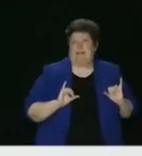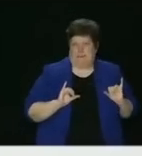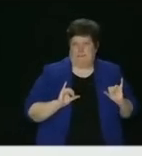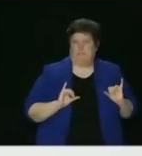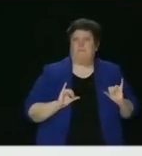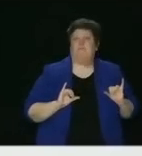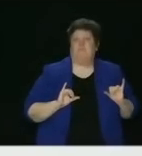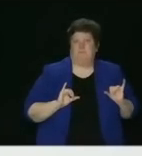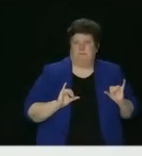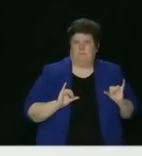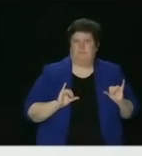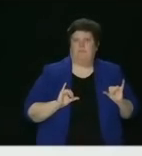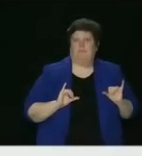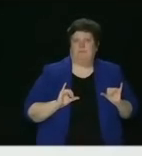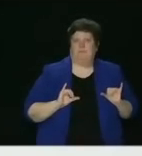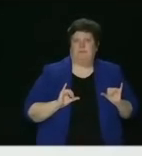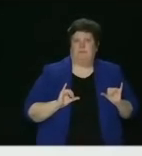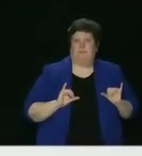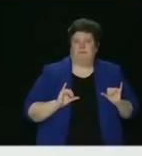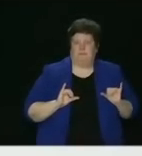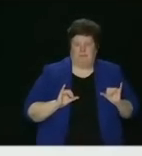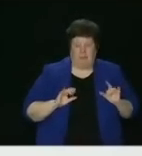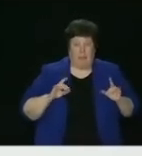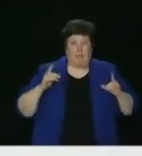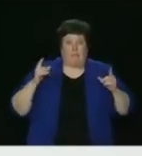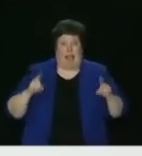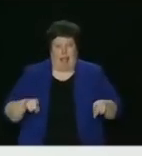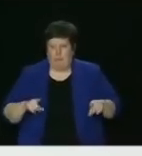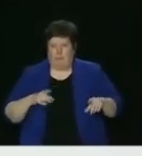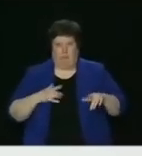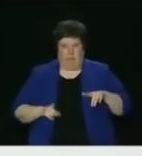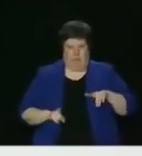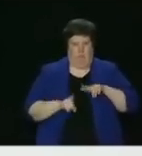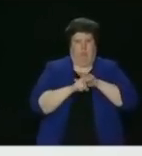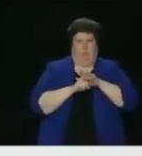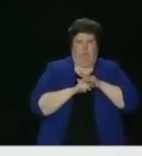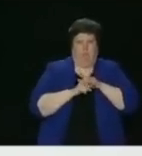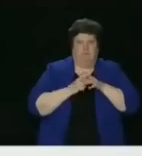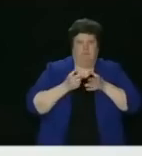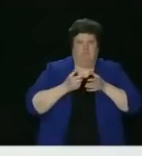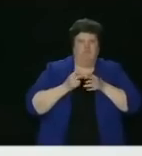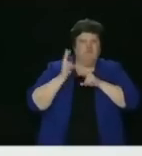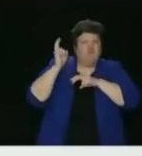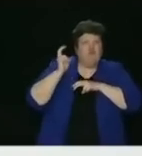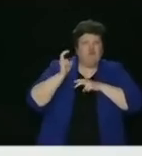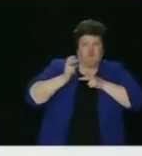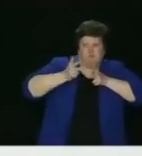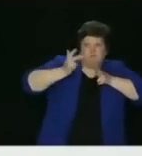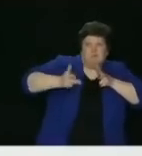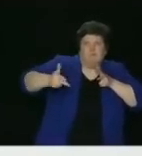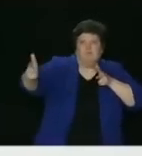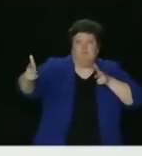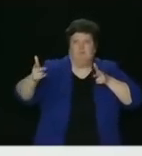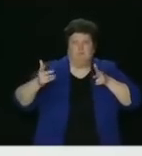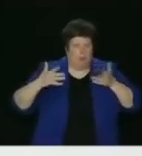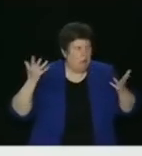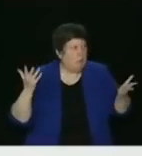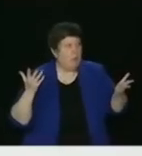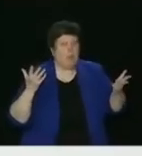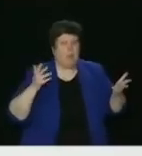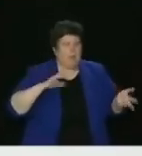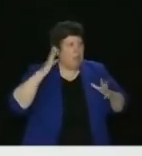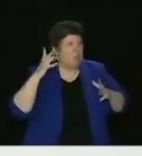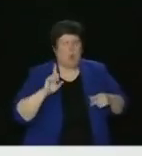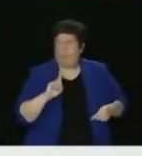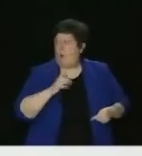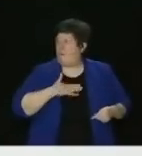people who are seeing their lives disrupted by these blockades here in Ottawa, of seeing people suffering